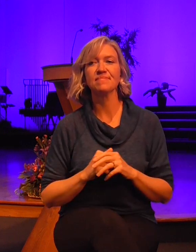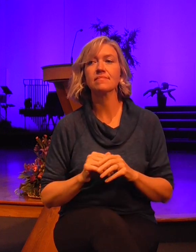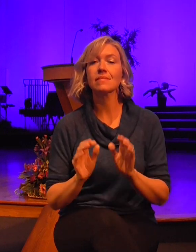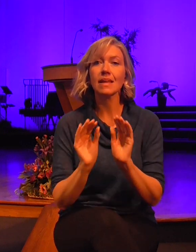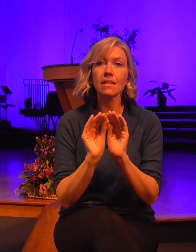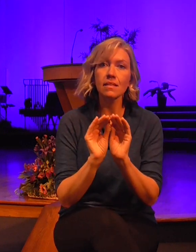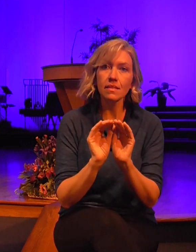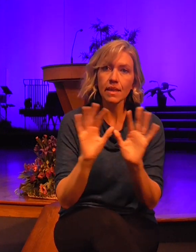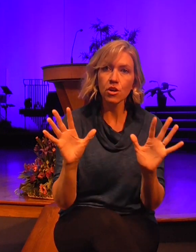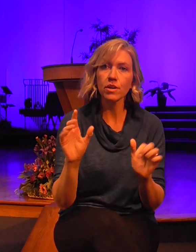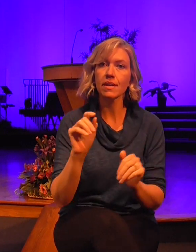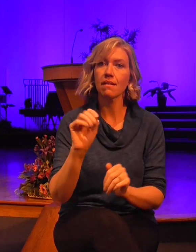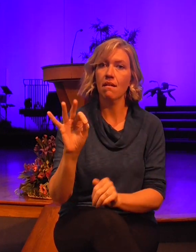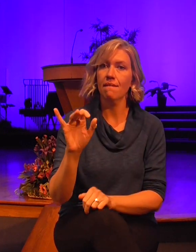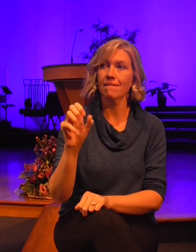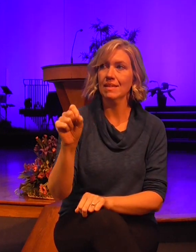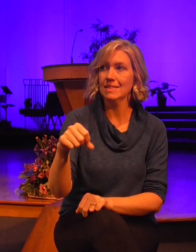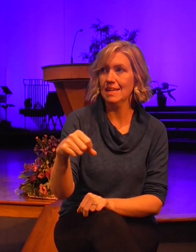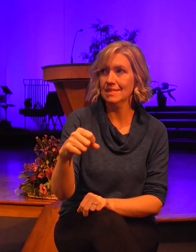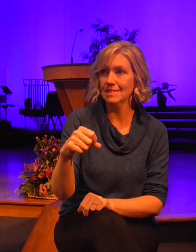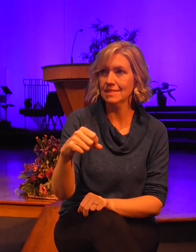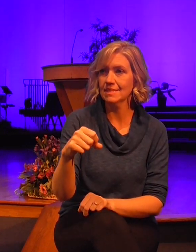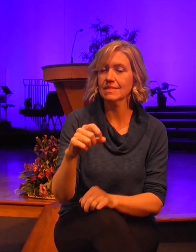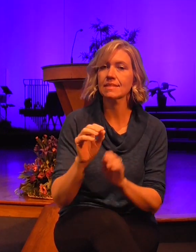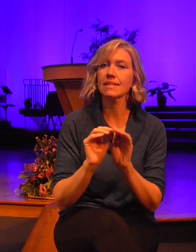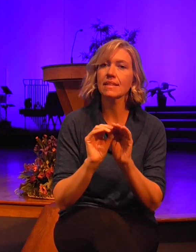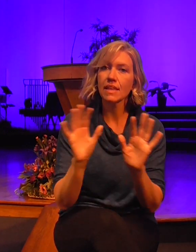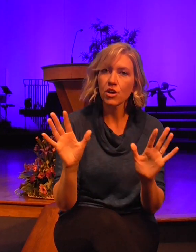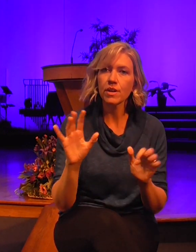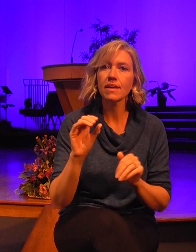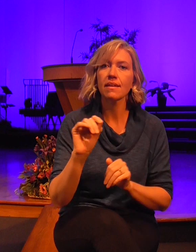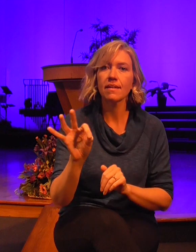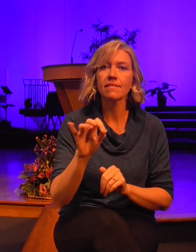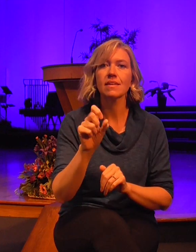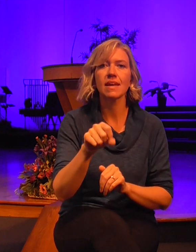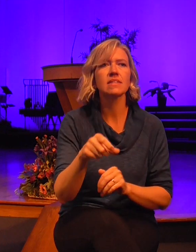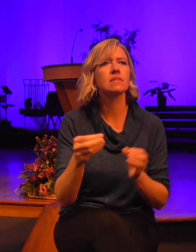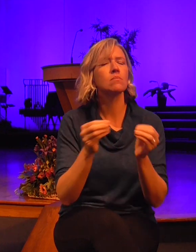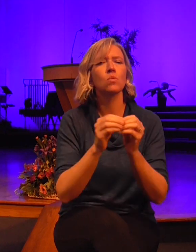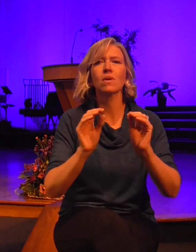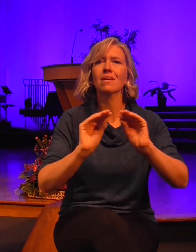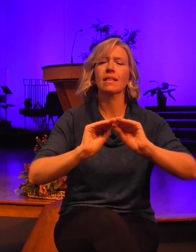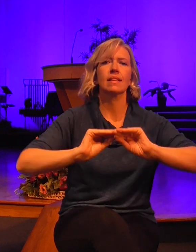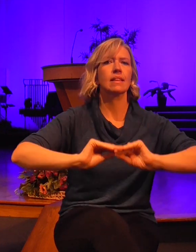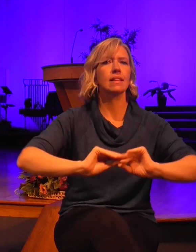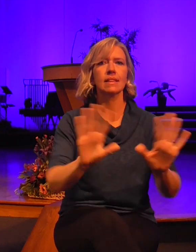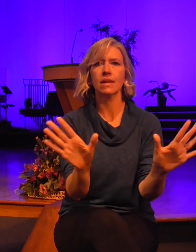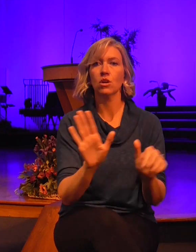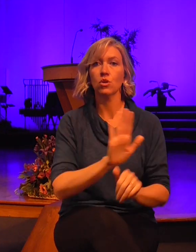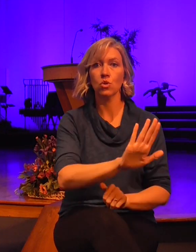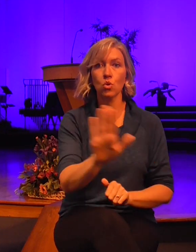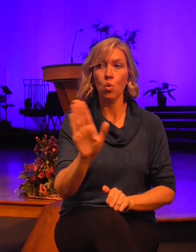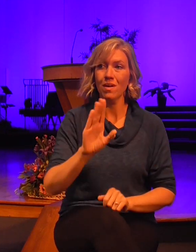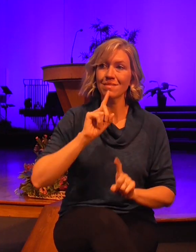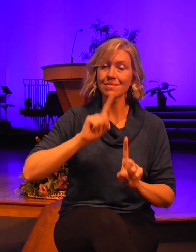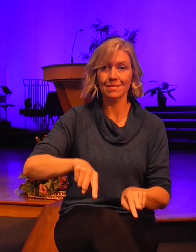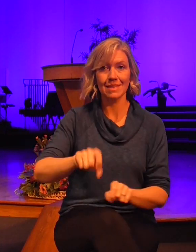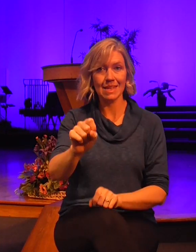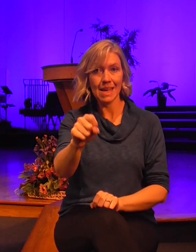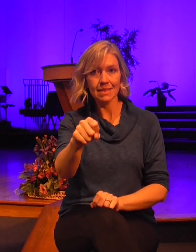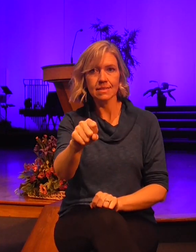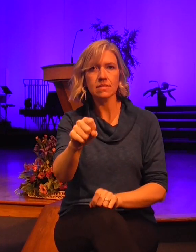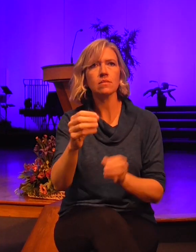Clarity of yes. Clarity of yes. The clearer your yes, the clearer your